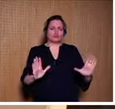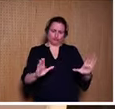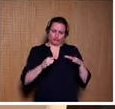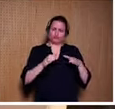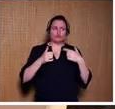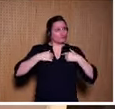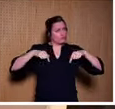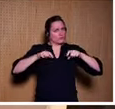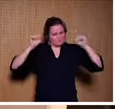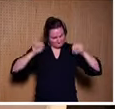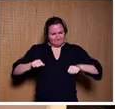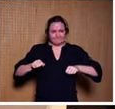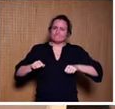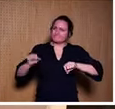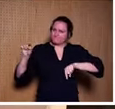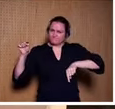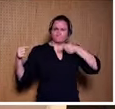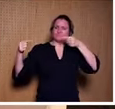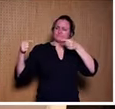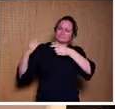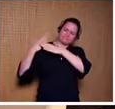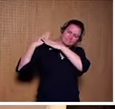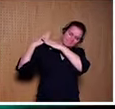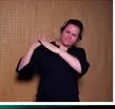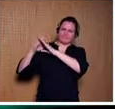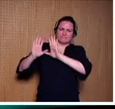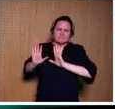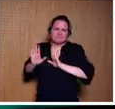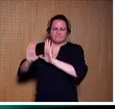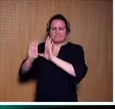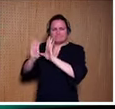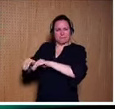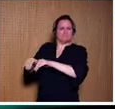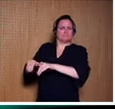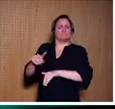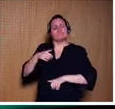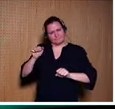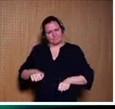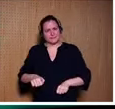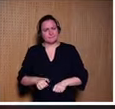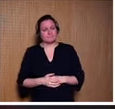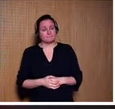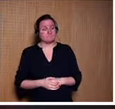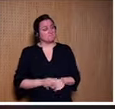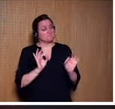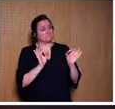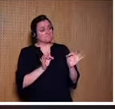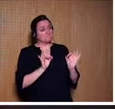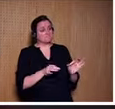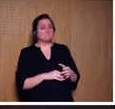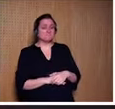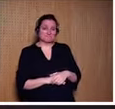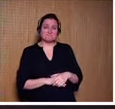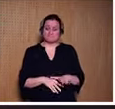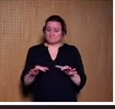shall defeat the opposition. Indeed. We can, we will, and we shall. Mobilizing action,